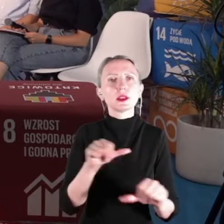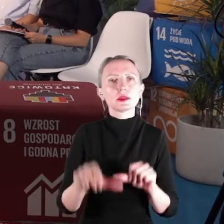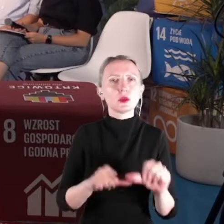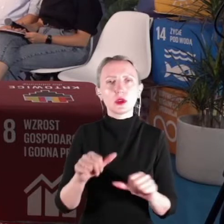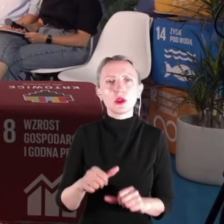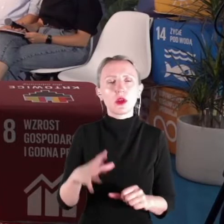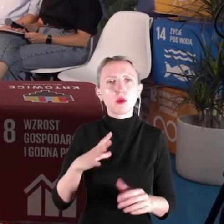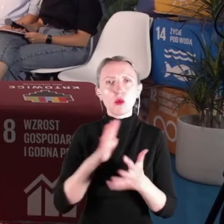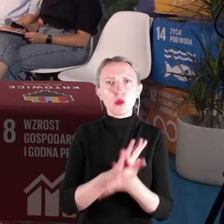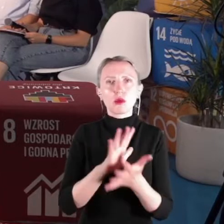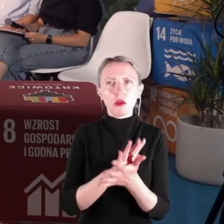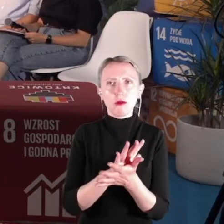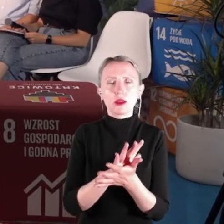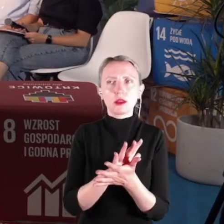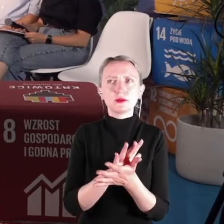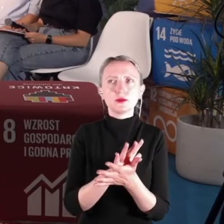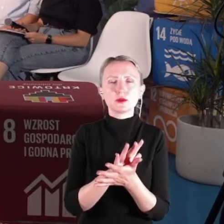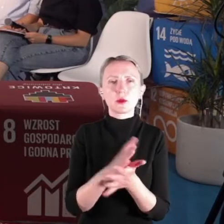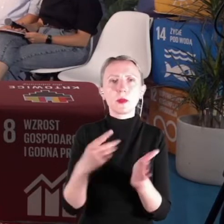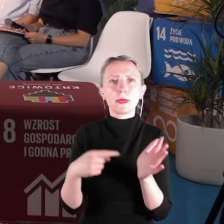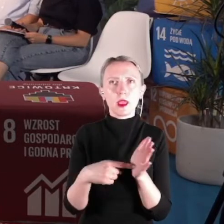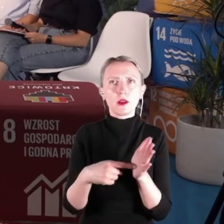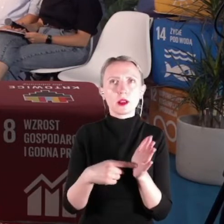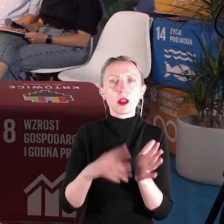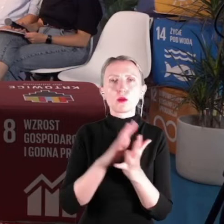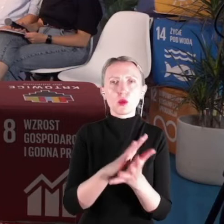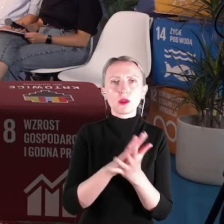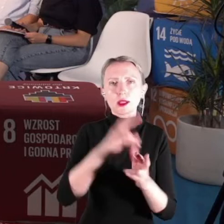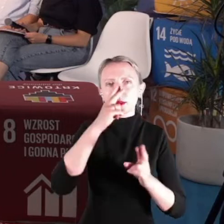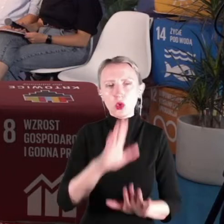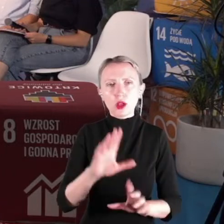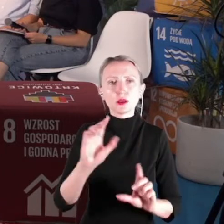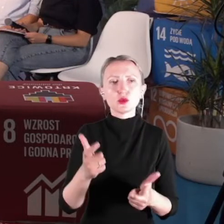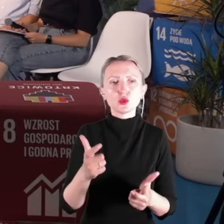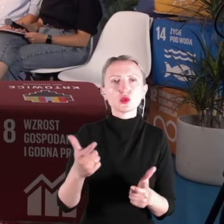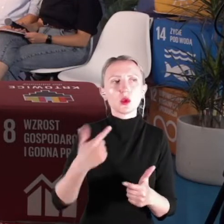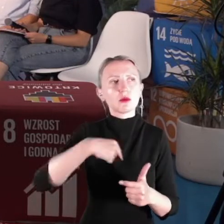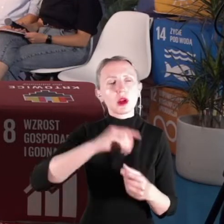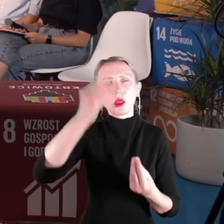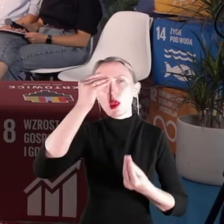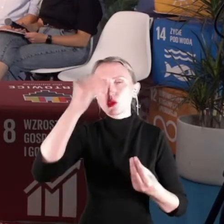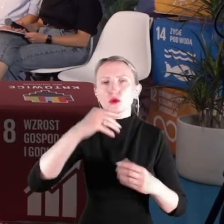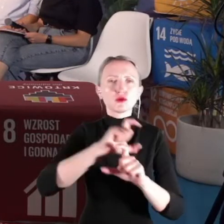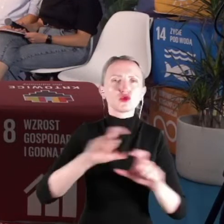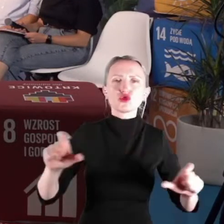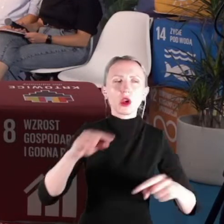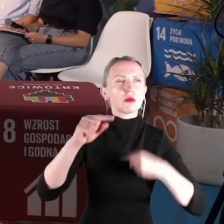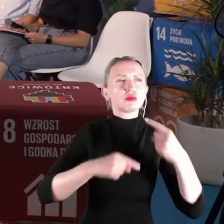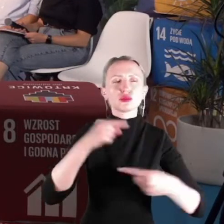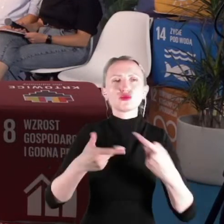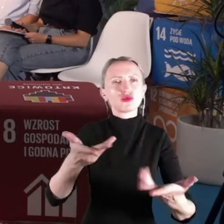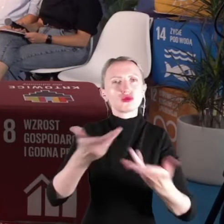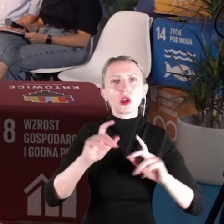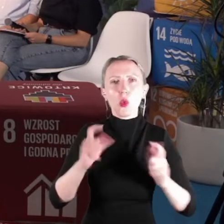somehow recalls like the learnings of our process. You have a chapter about the history of Moravia, and the heart of the book, you can say,